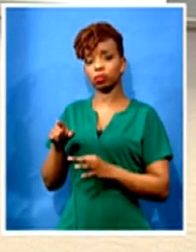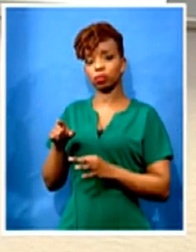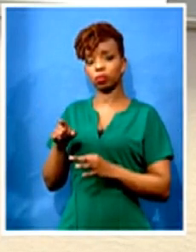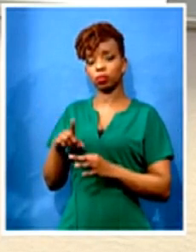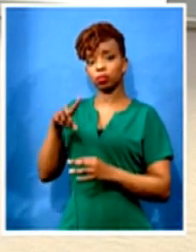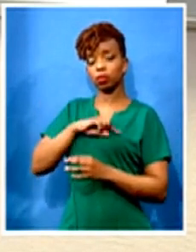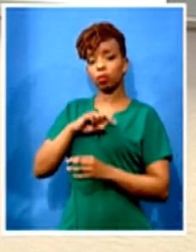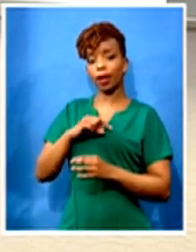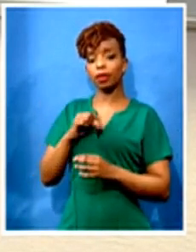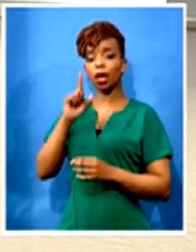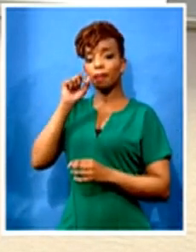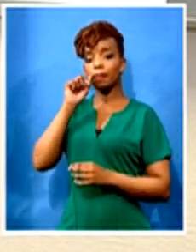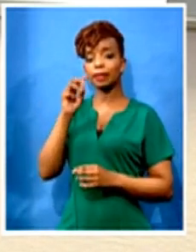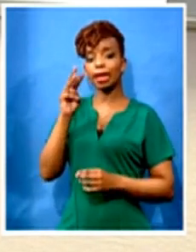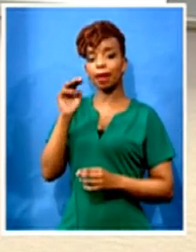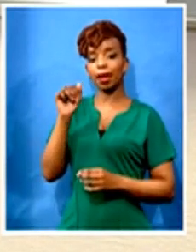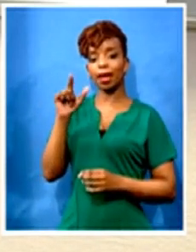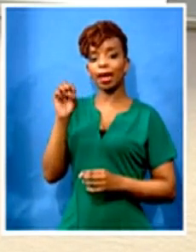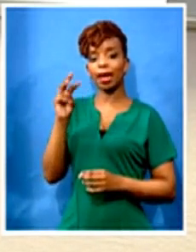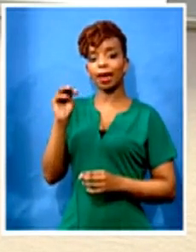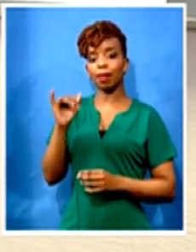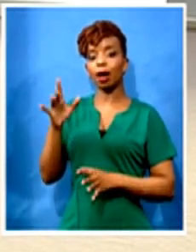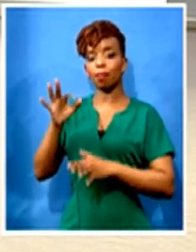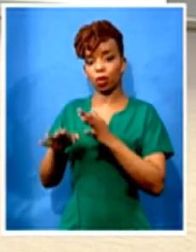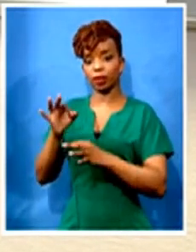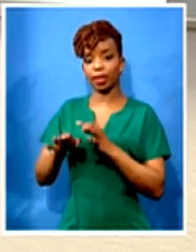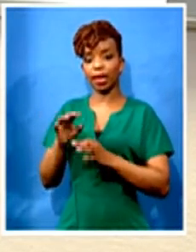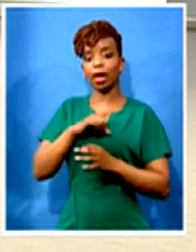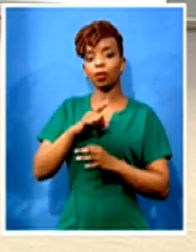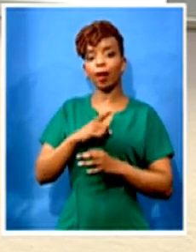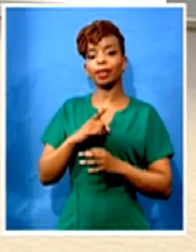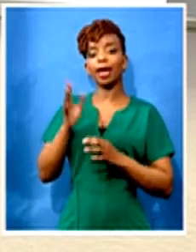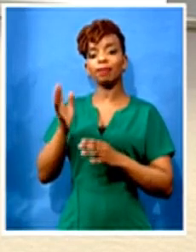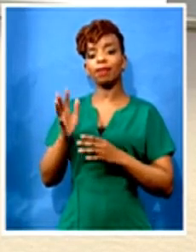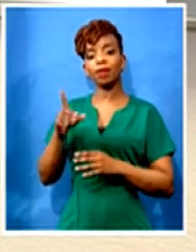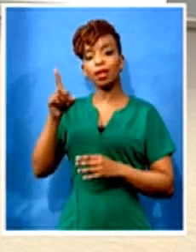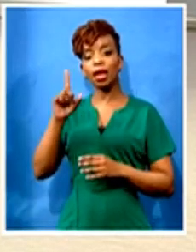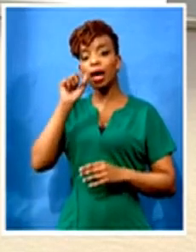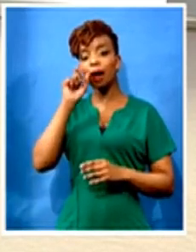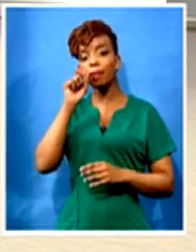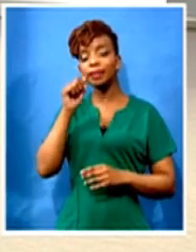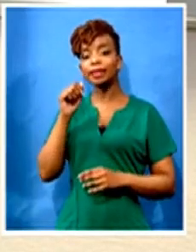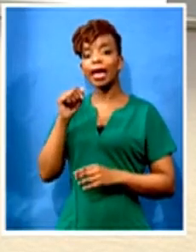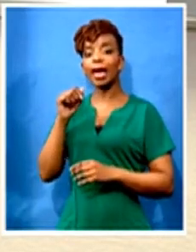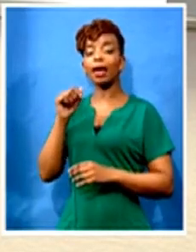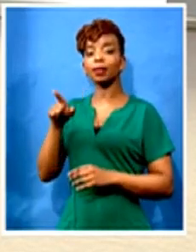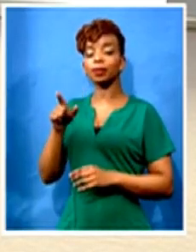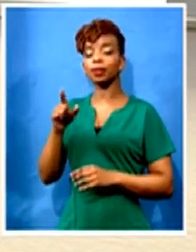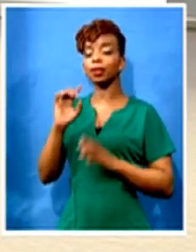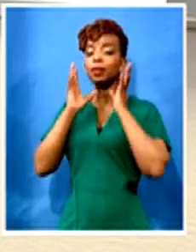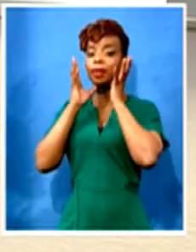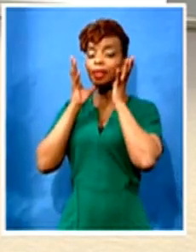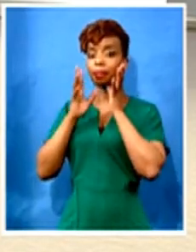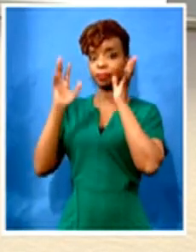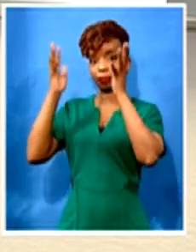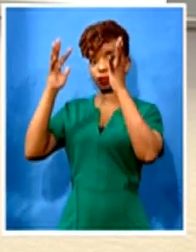At some stage, Mr. Malema praised the policies of Zimbabwe, praised the political trajectory that Zimbabwe was taking, praised the late former